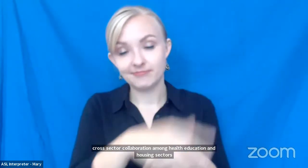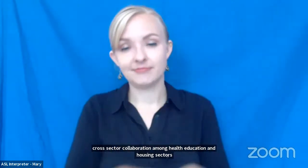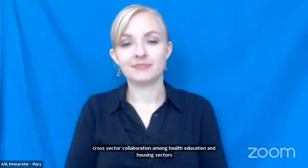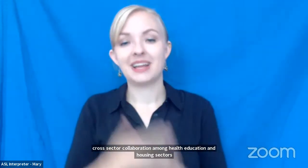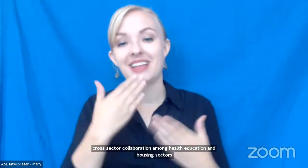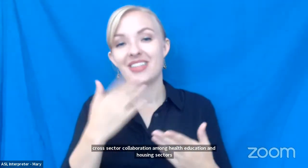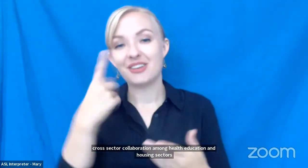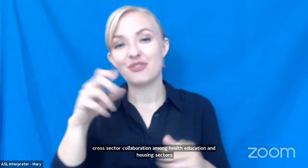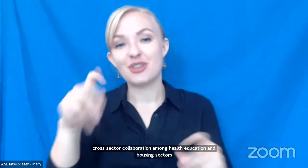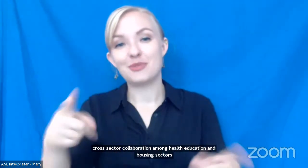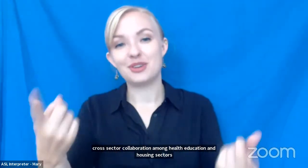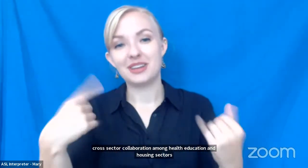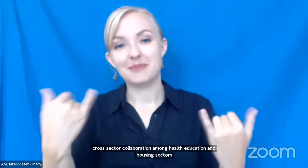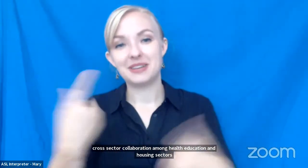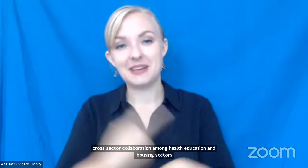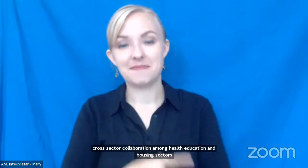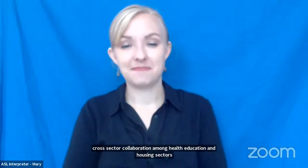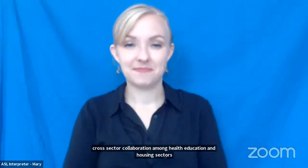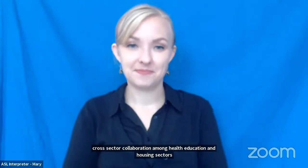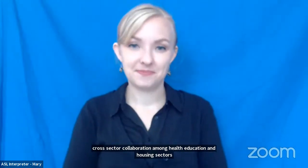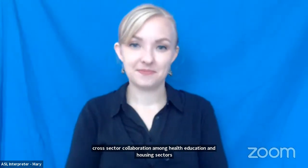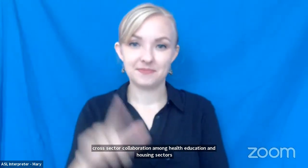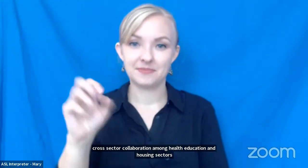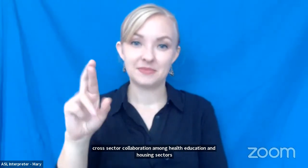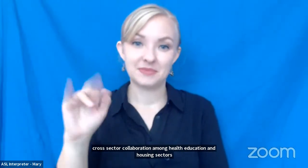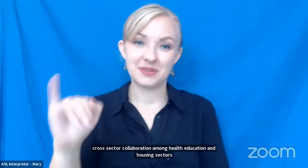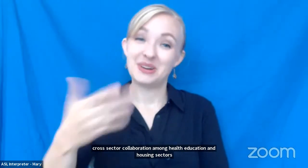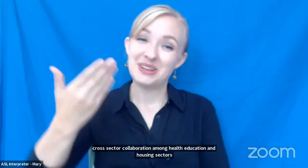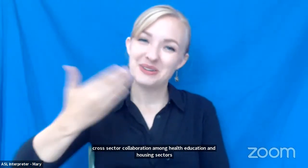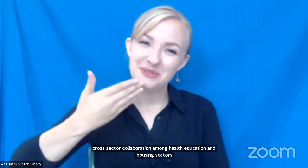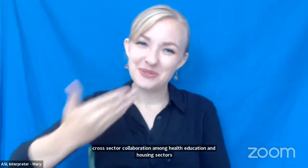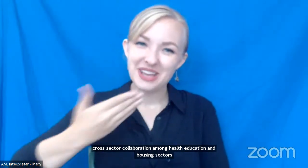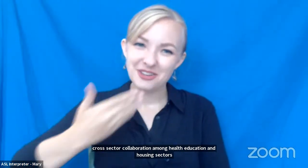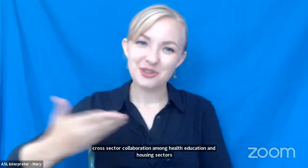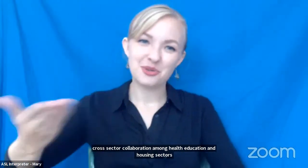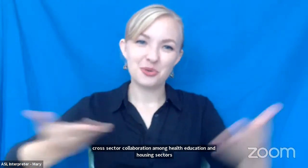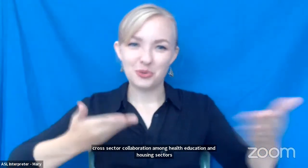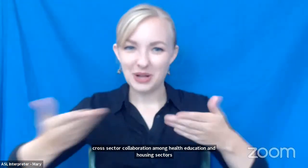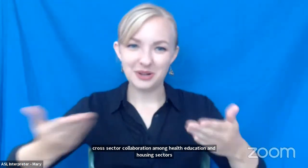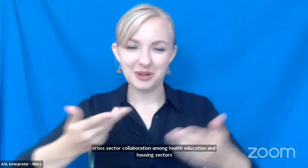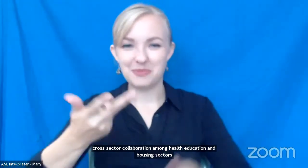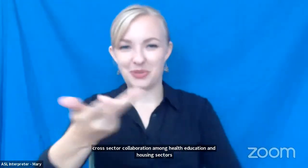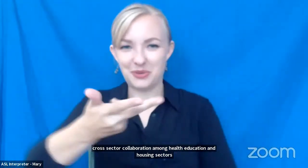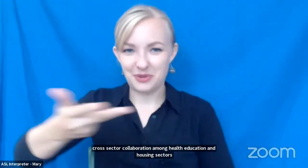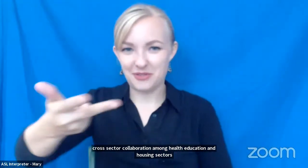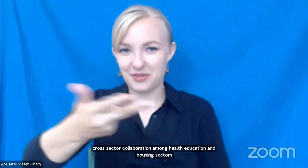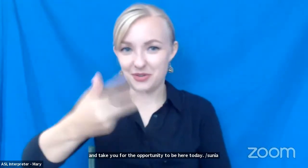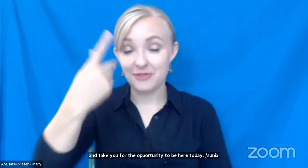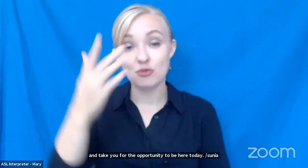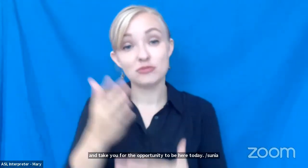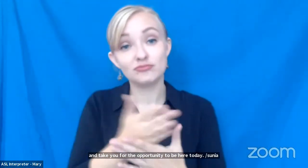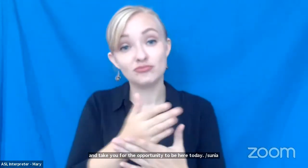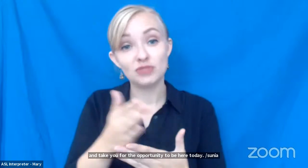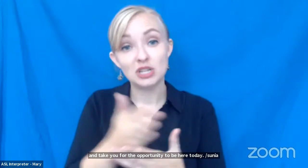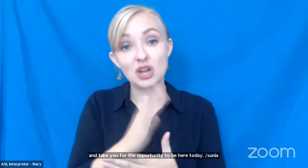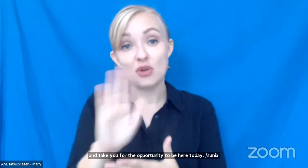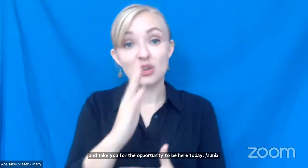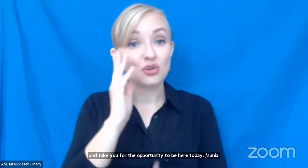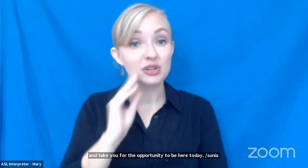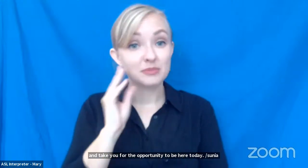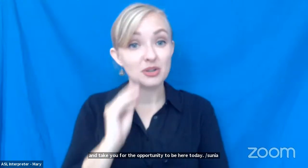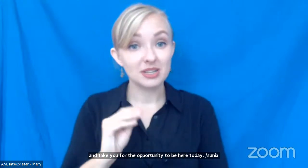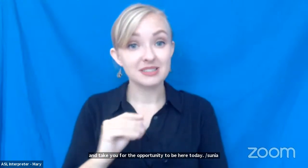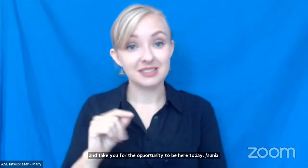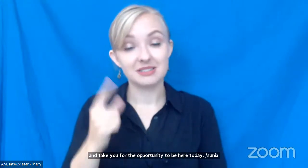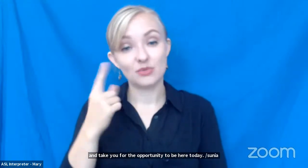opportunity to be here today. Well, welcome, and thanks to all 3 of you for sharing your experiences at the